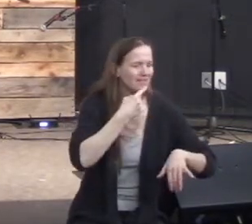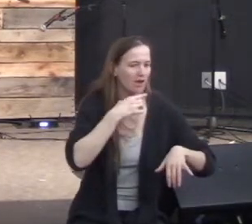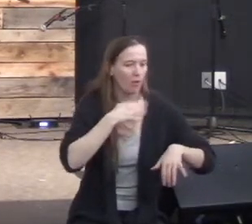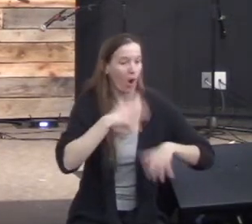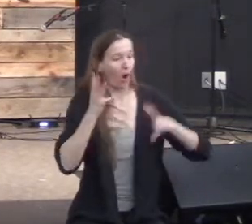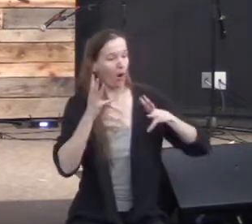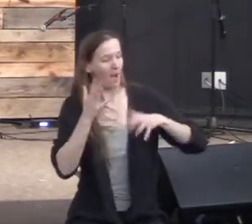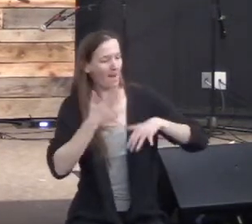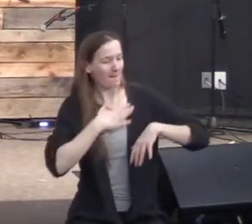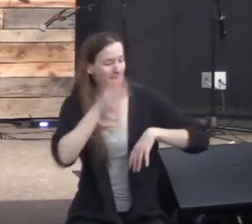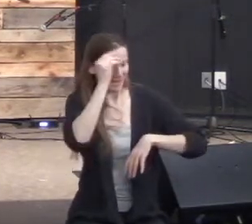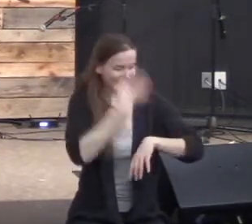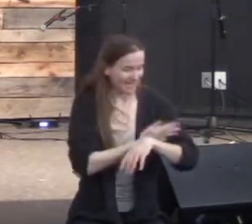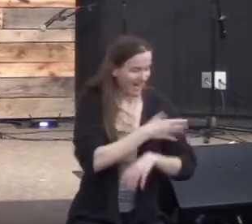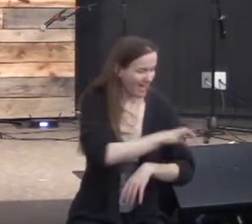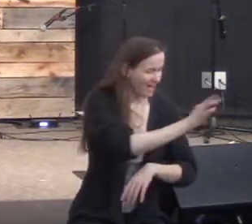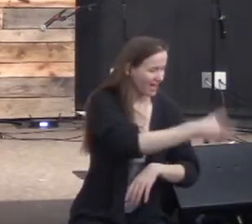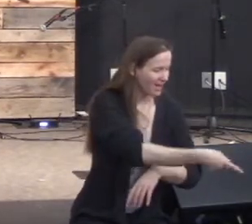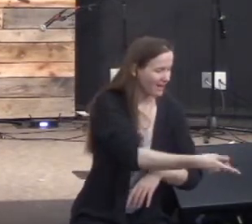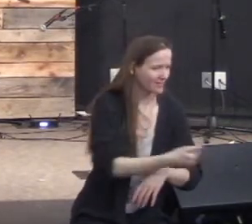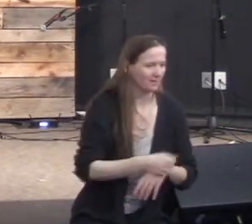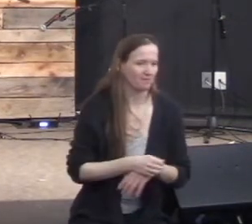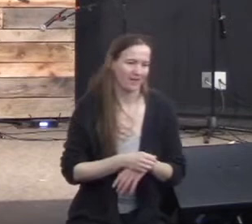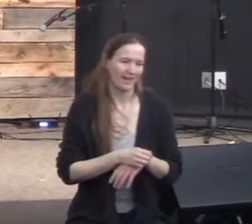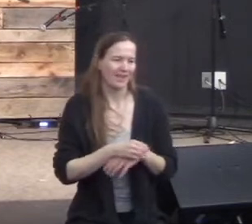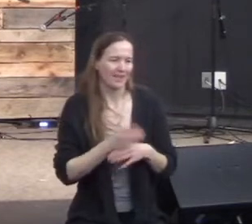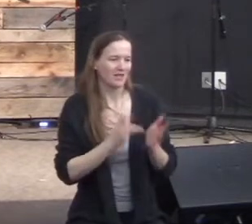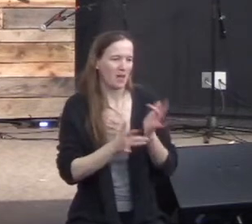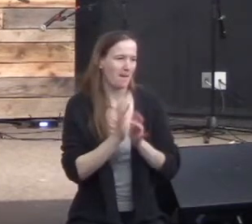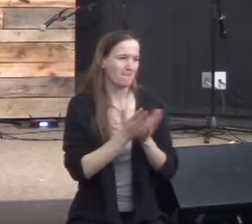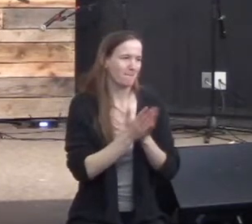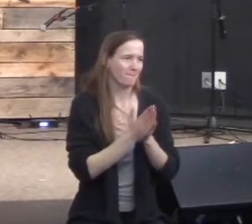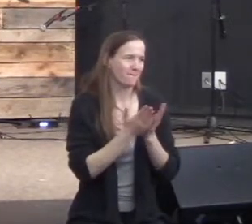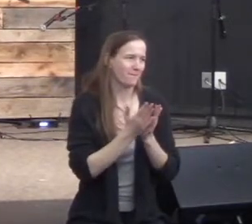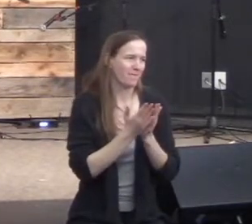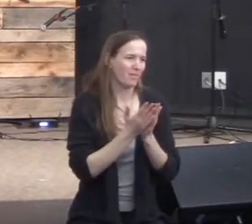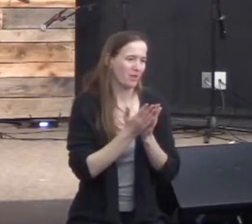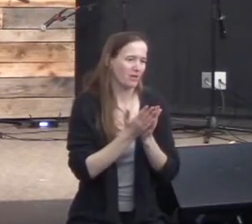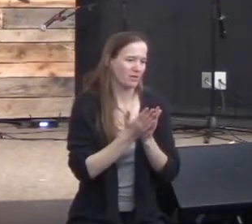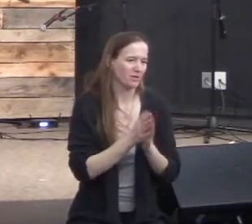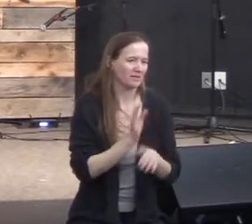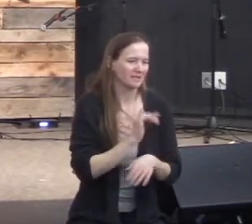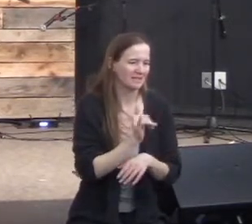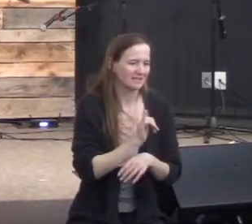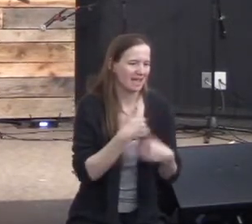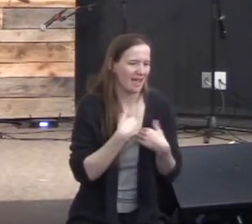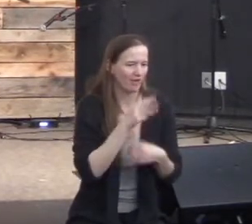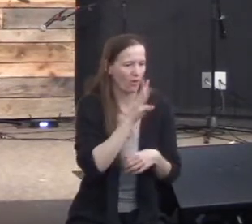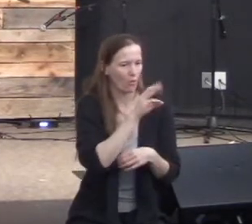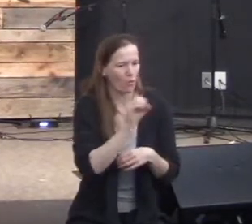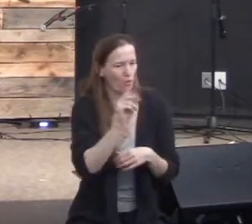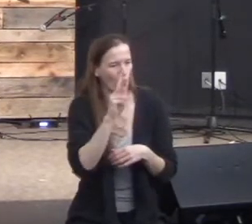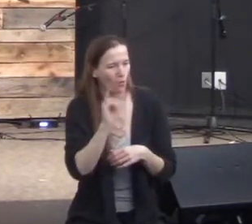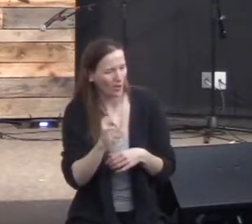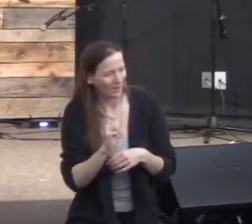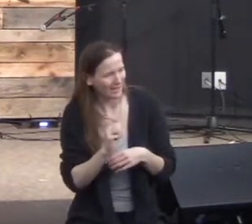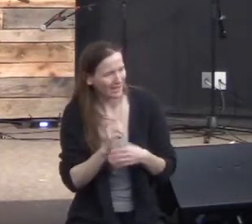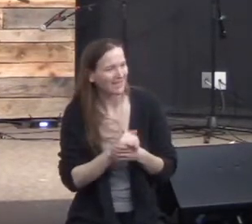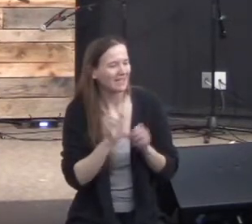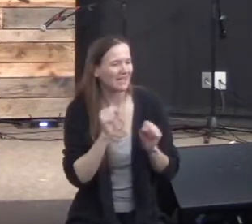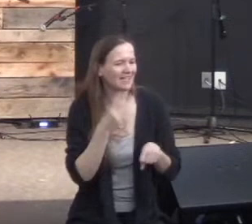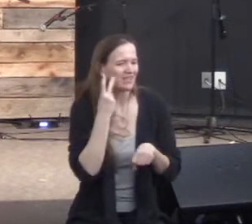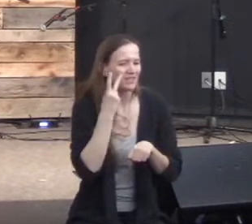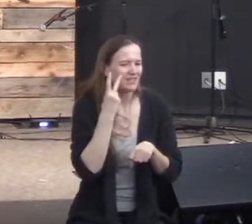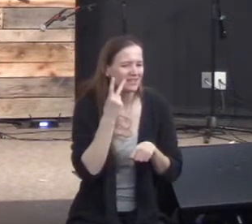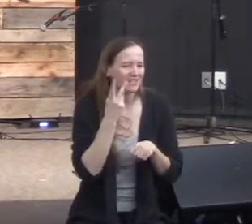Here is our biblical context of a Wookiee. Can you see them at the high school